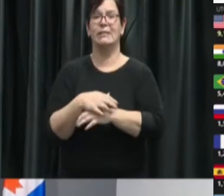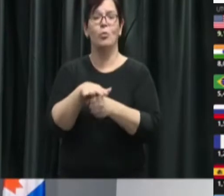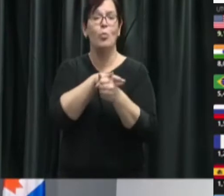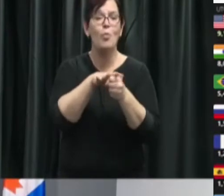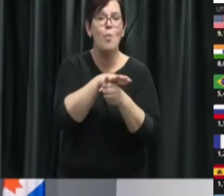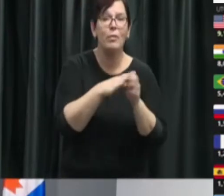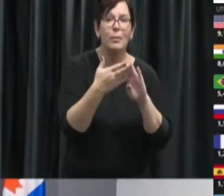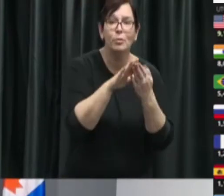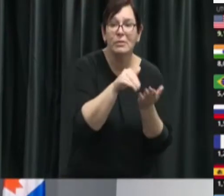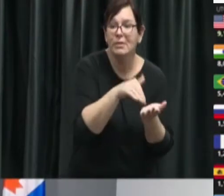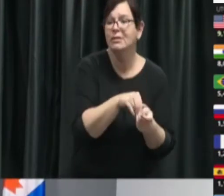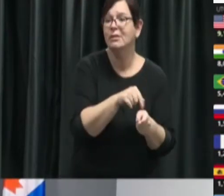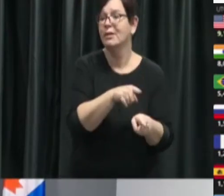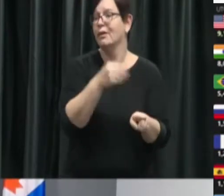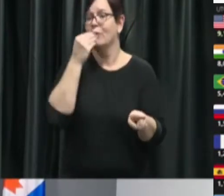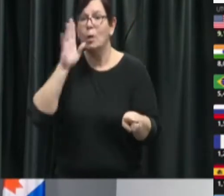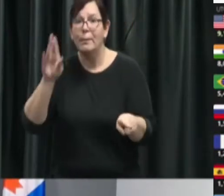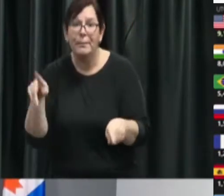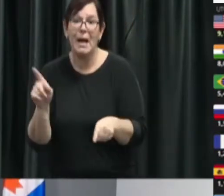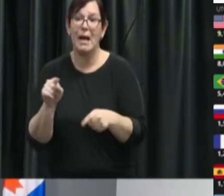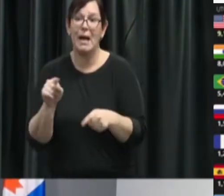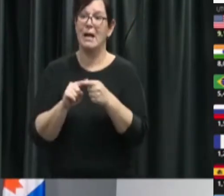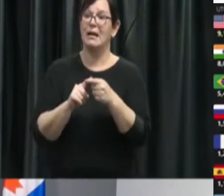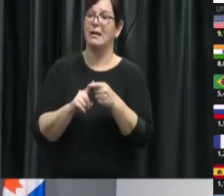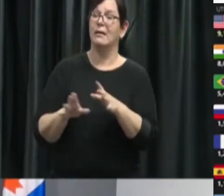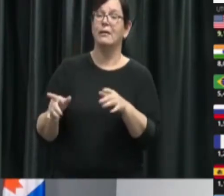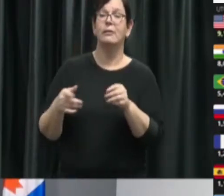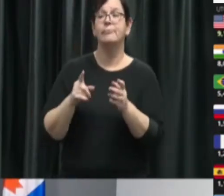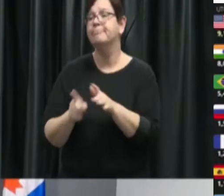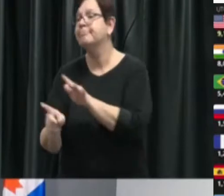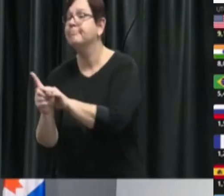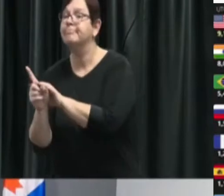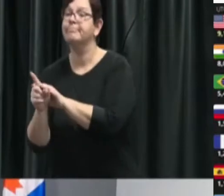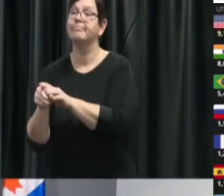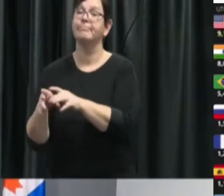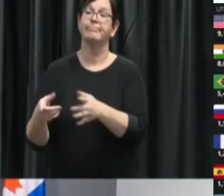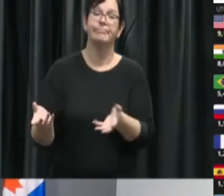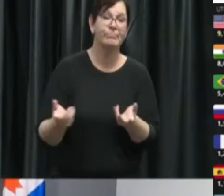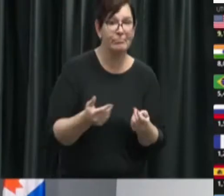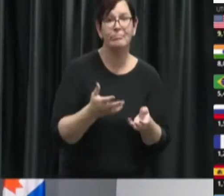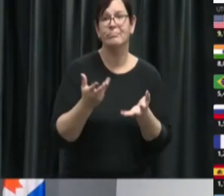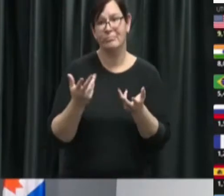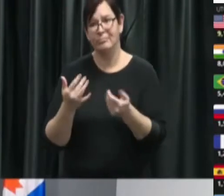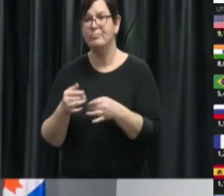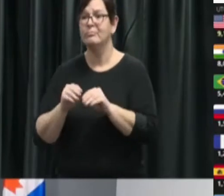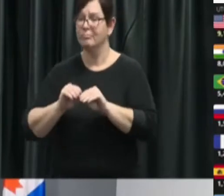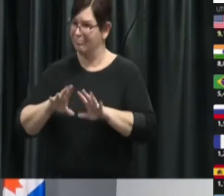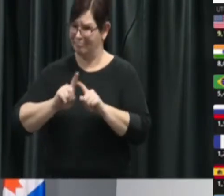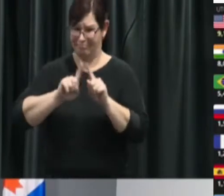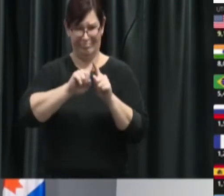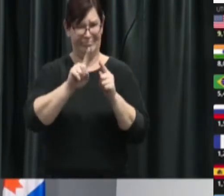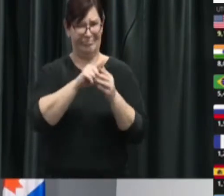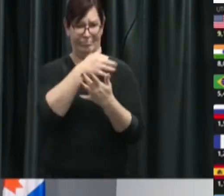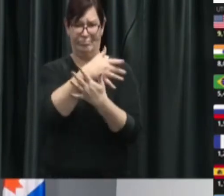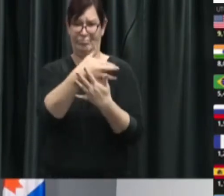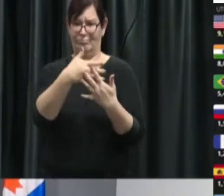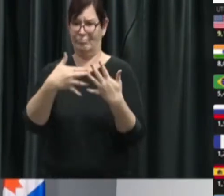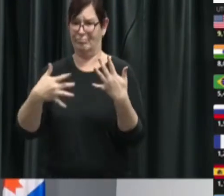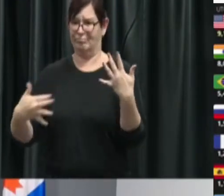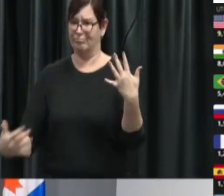drop-in centers, and multi-unit residential building lobbies. Between mid-August and